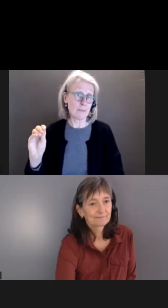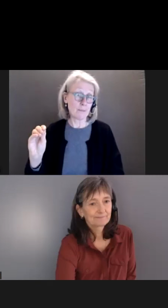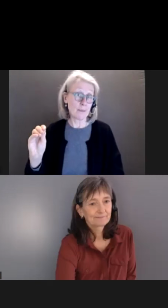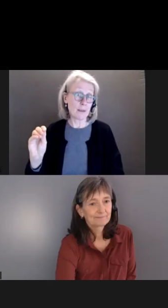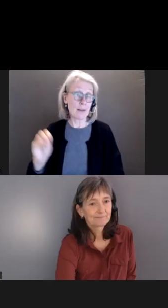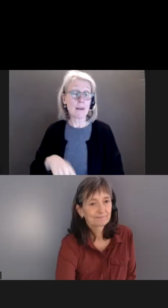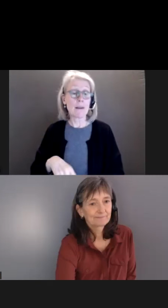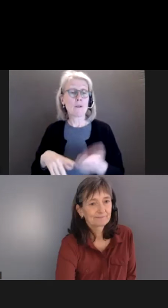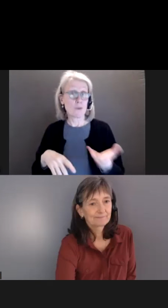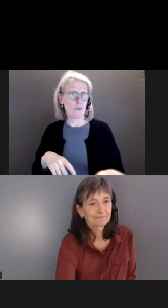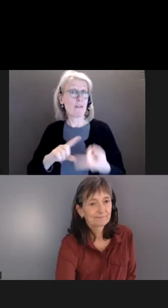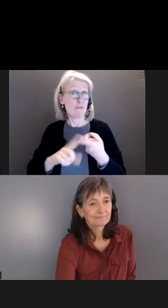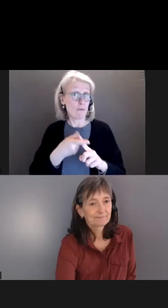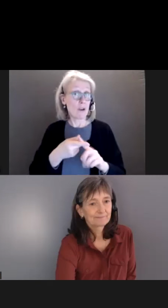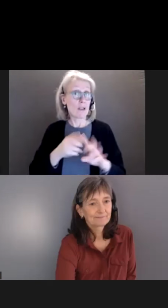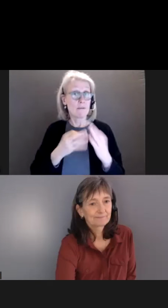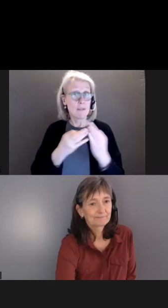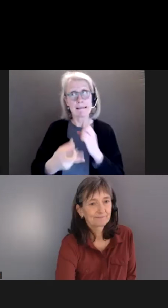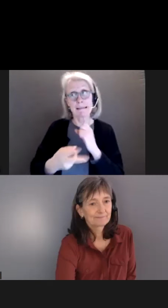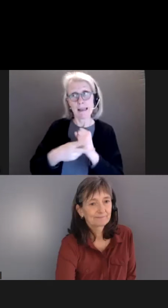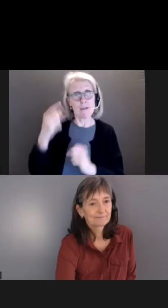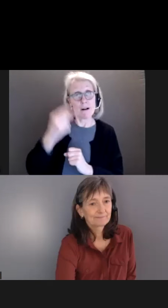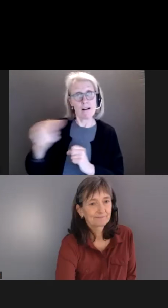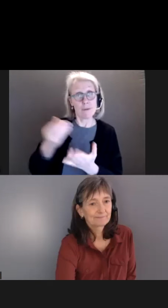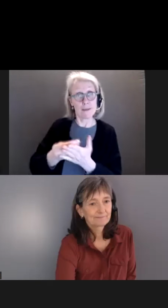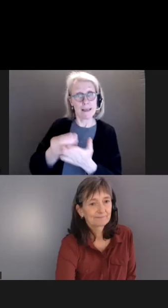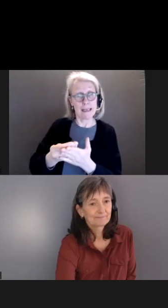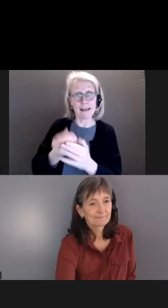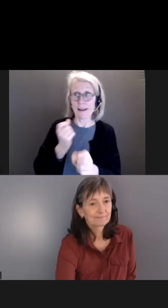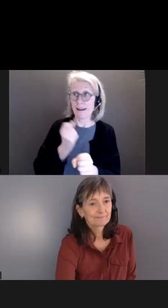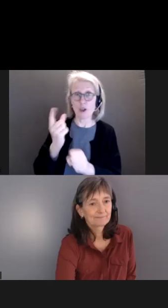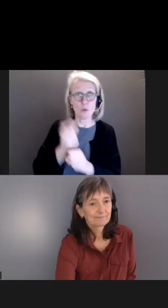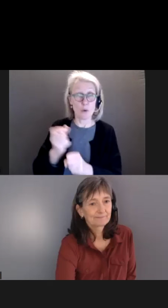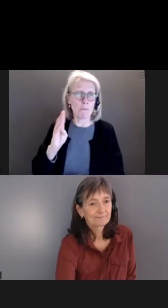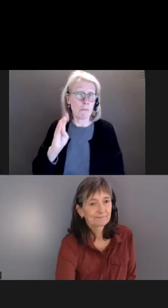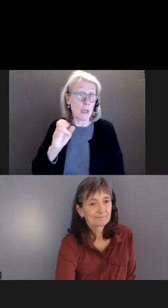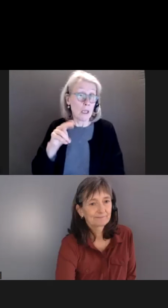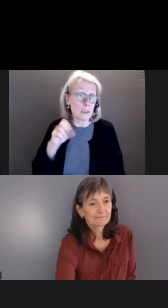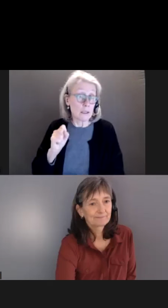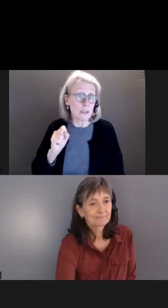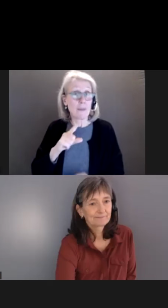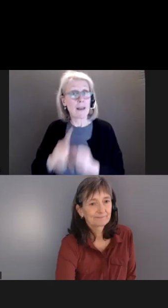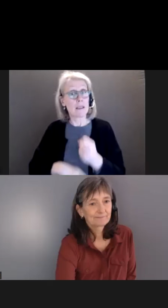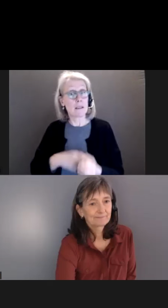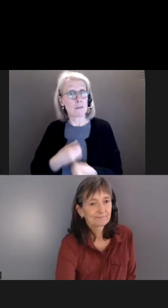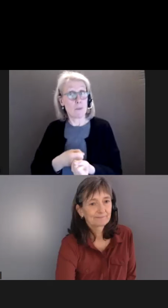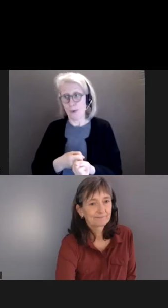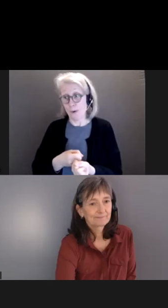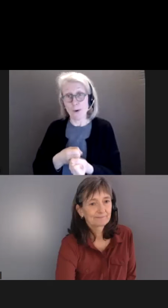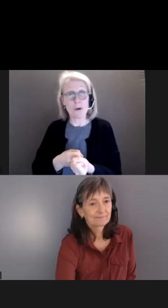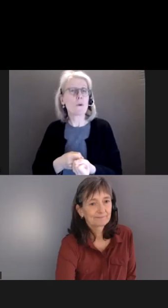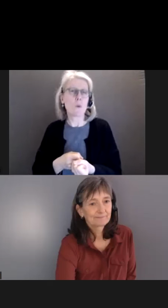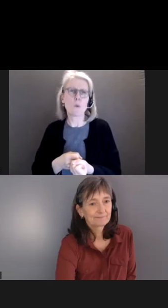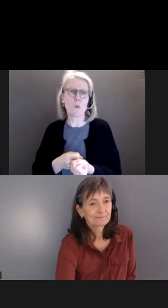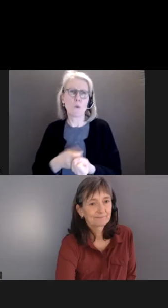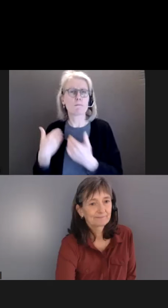unpaid caregiving saves Canada's healthcare systems billions of dollars annually, this support has unfortunately come at a considerable cost